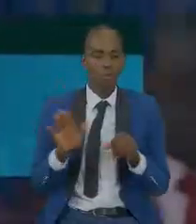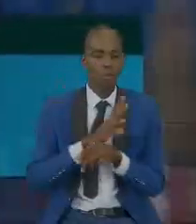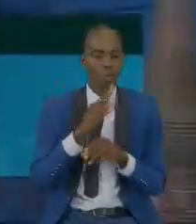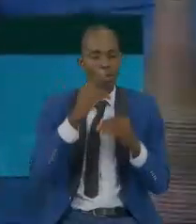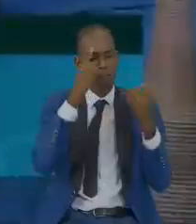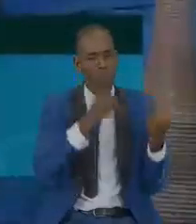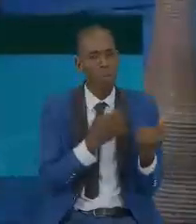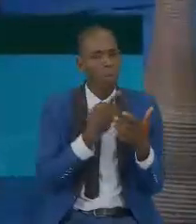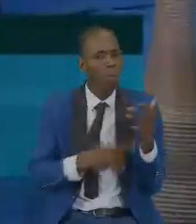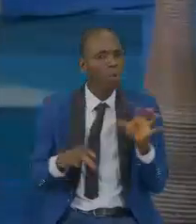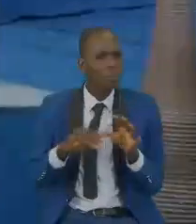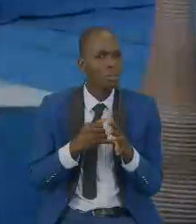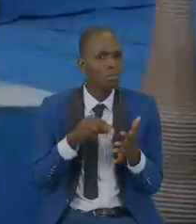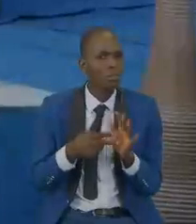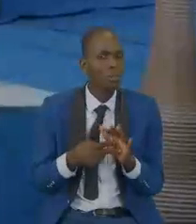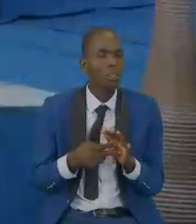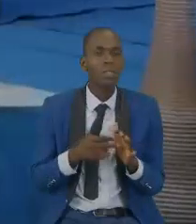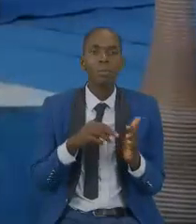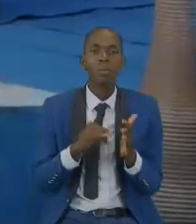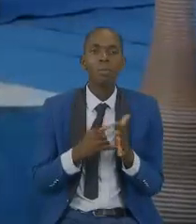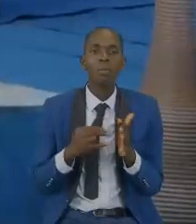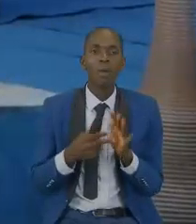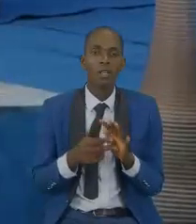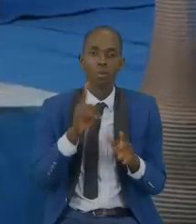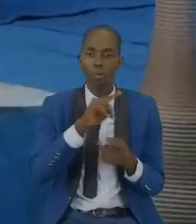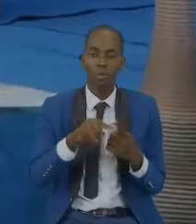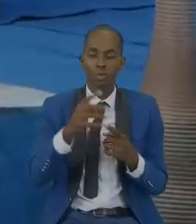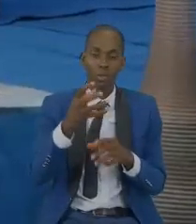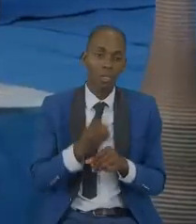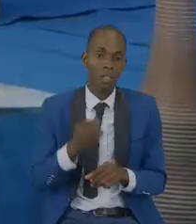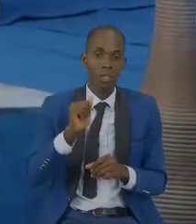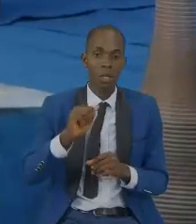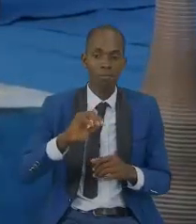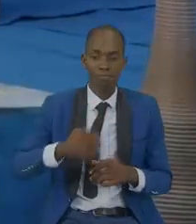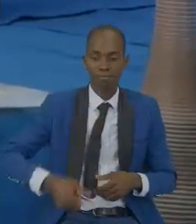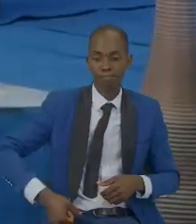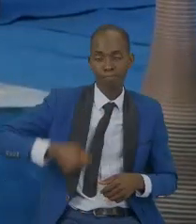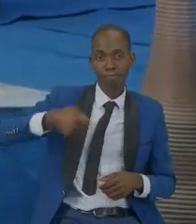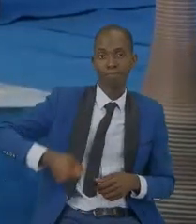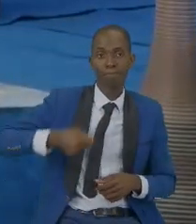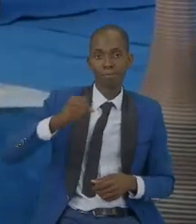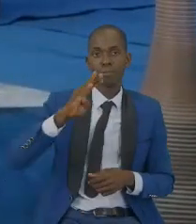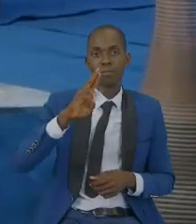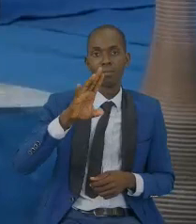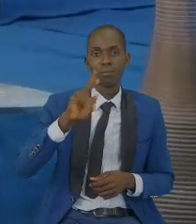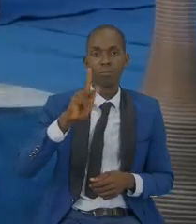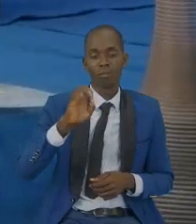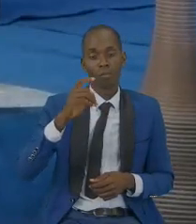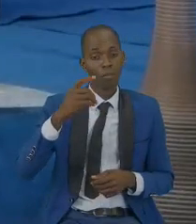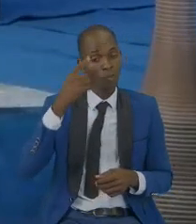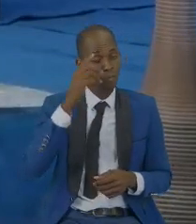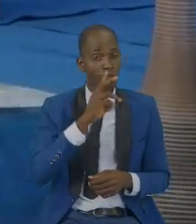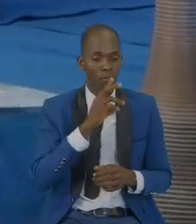mean? When you fill a bucket to the brim and there is no space for another drop